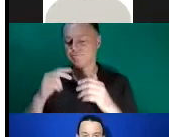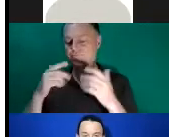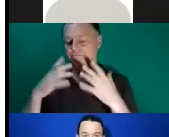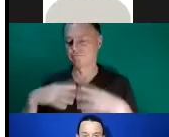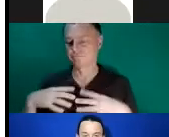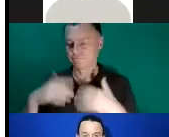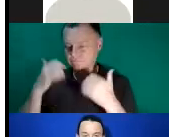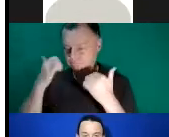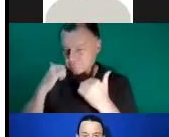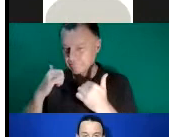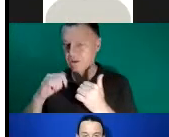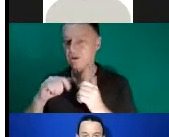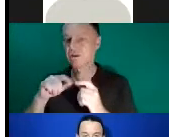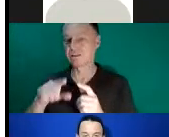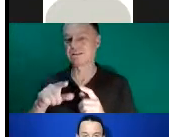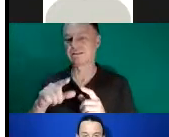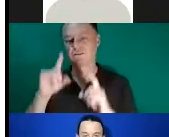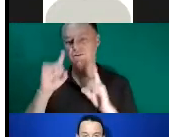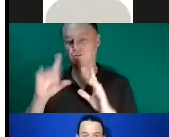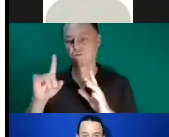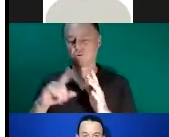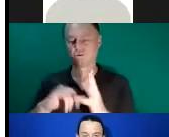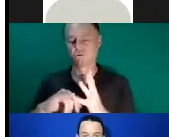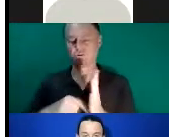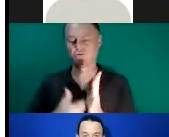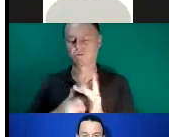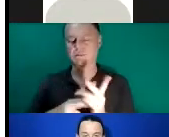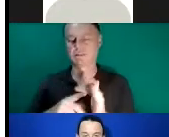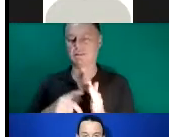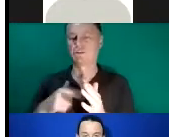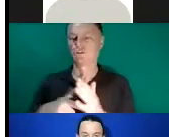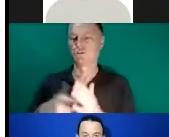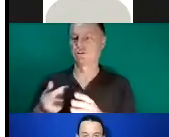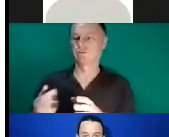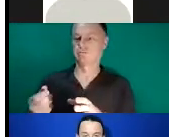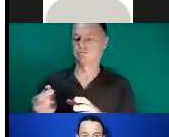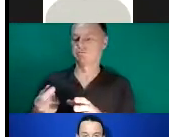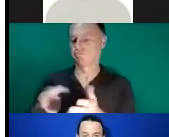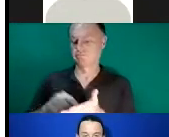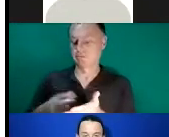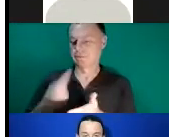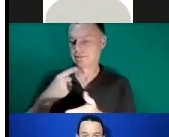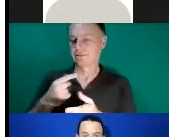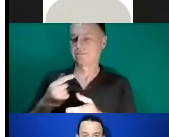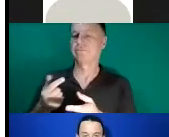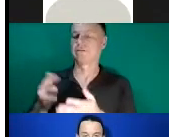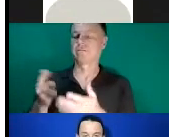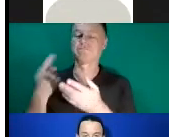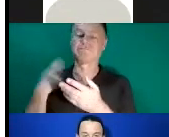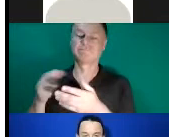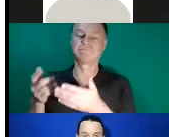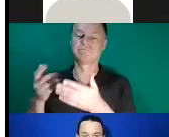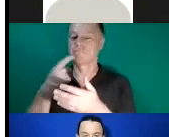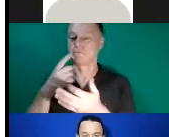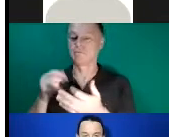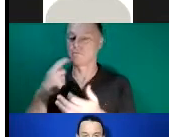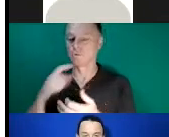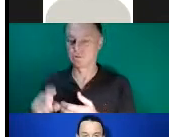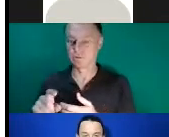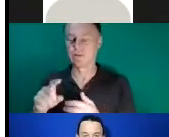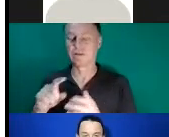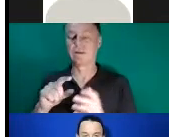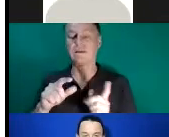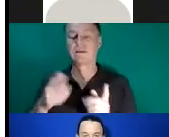as I mentioned earlier, utilised strychnine to poison his victims. 1 year after Cream was hanged for his